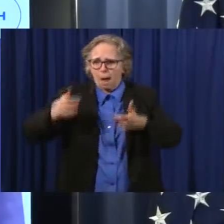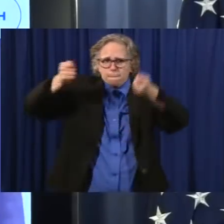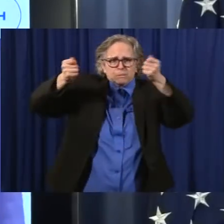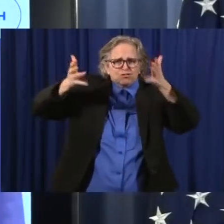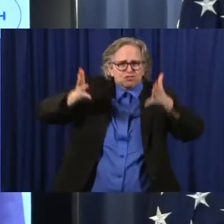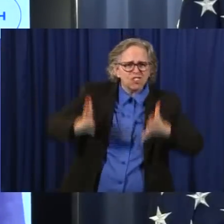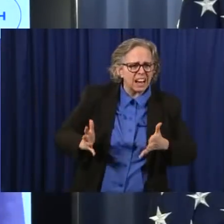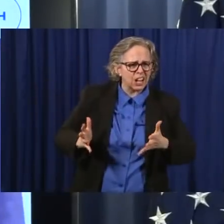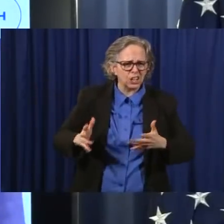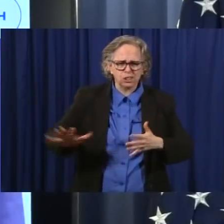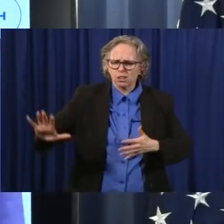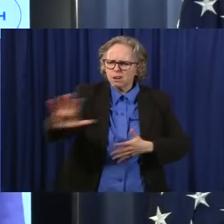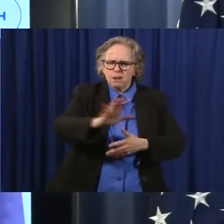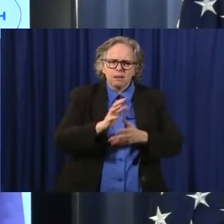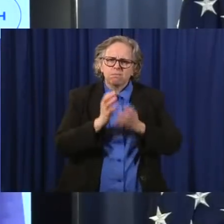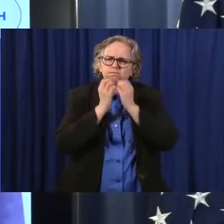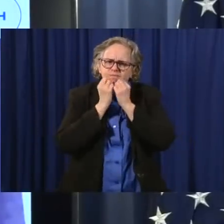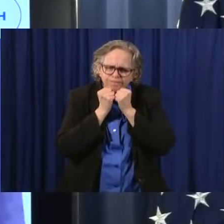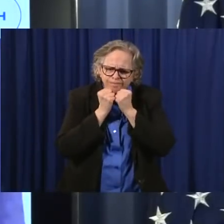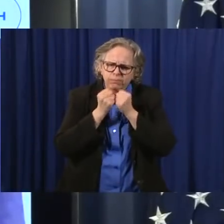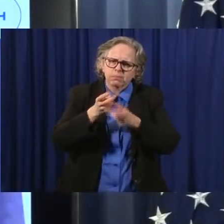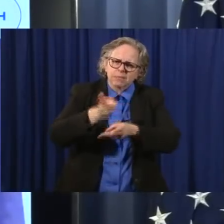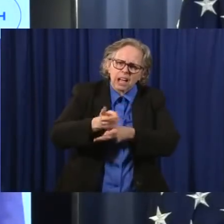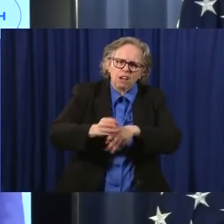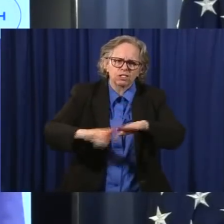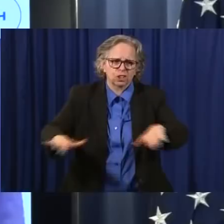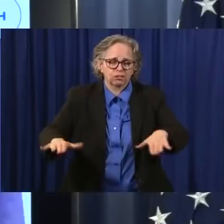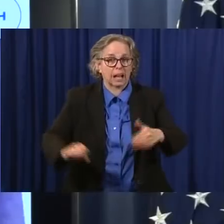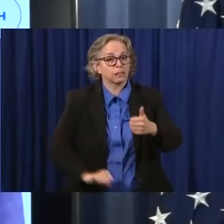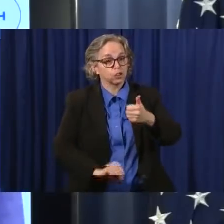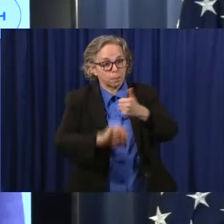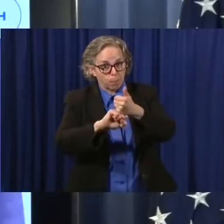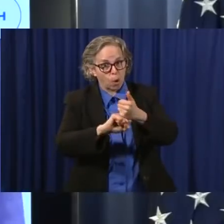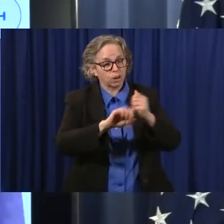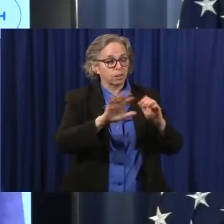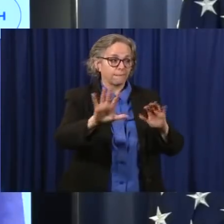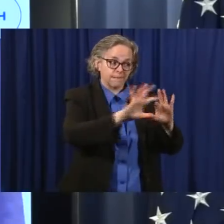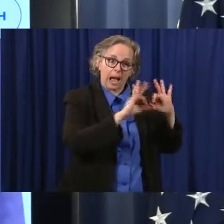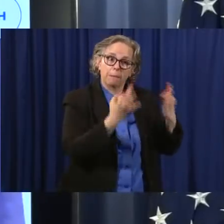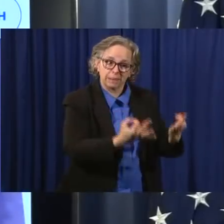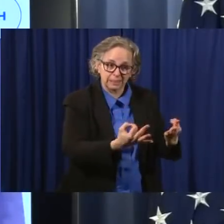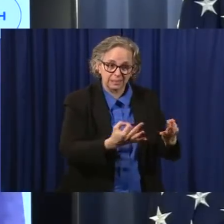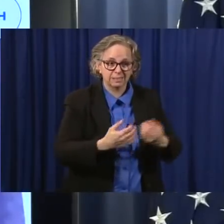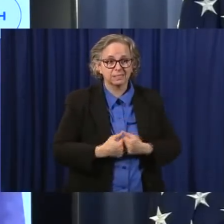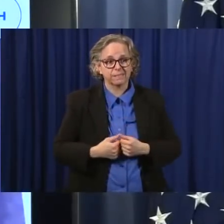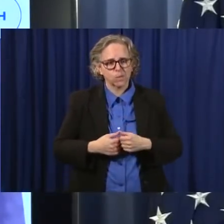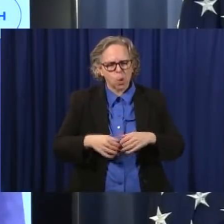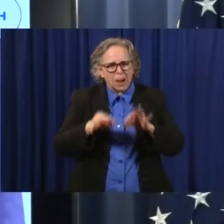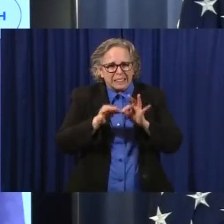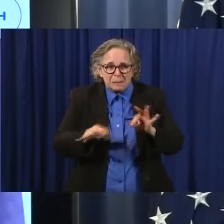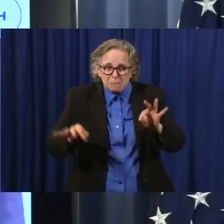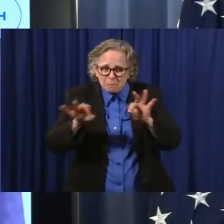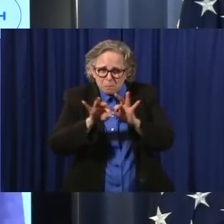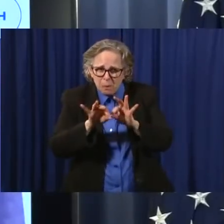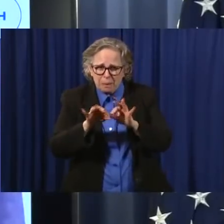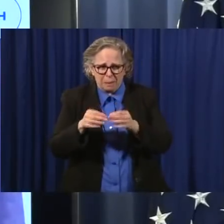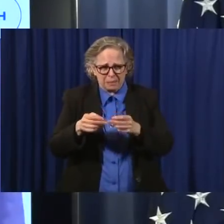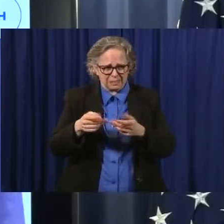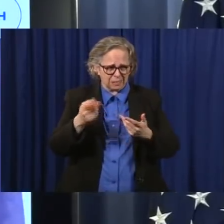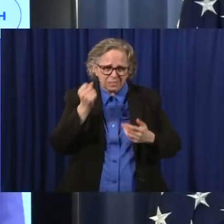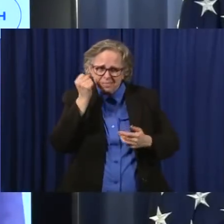for their support of the families and for the important place that they hold in getting our economy